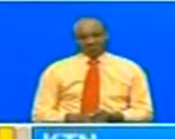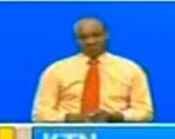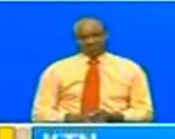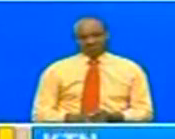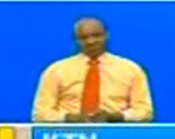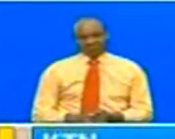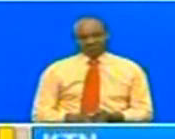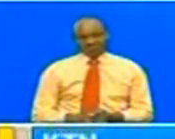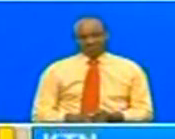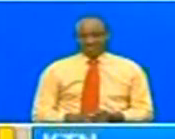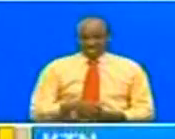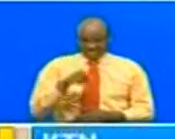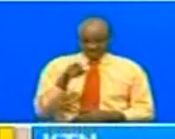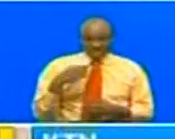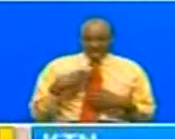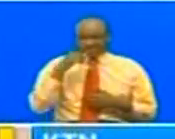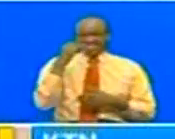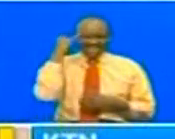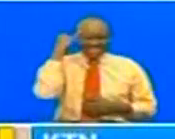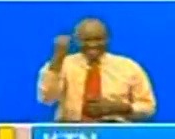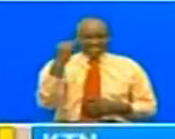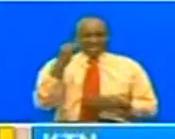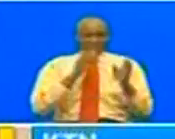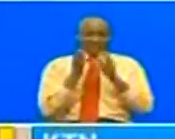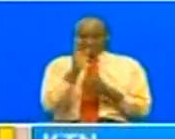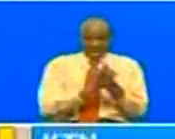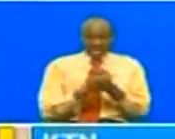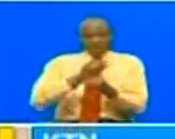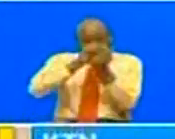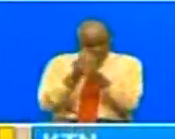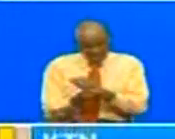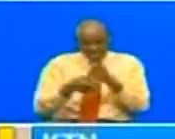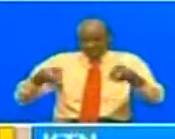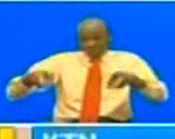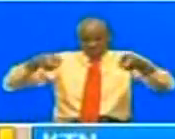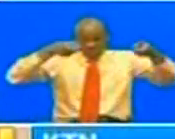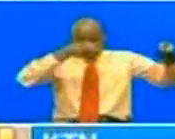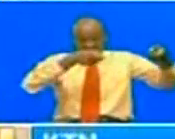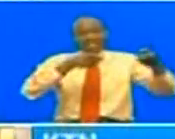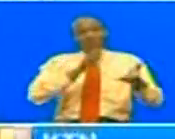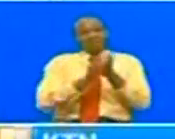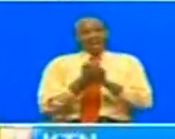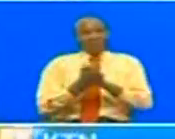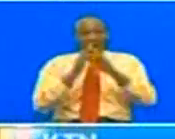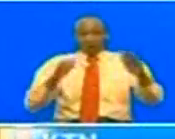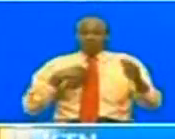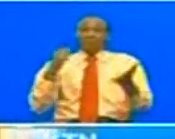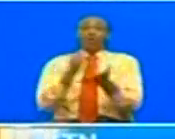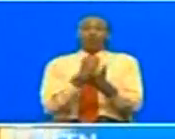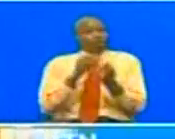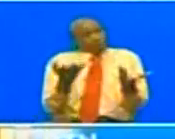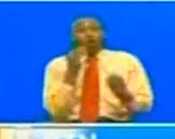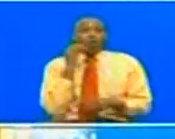It is what I would call an innovative business, transforming a cargo container into somewhere you can call a